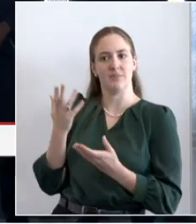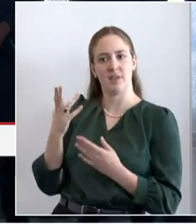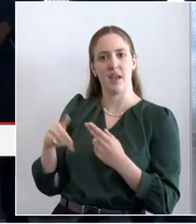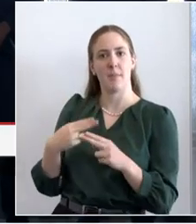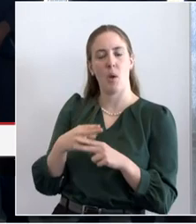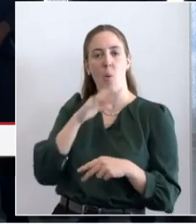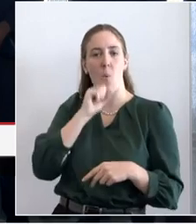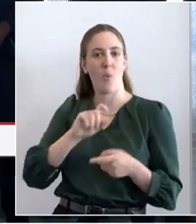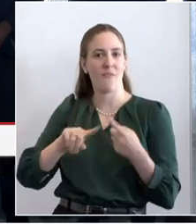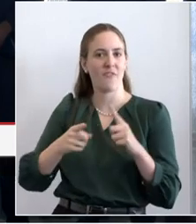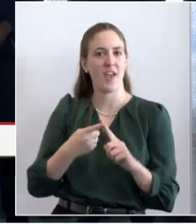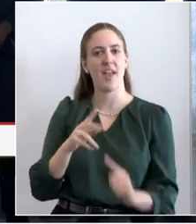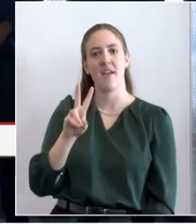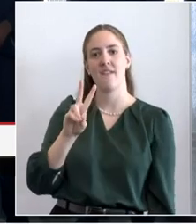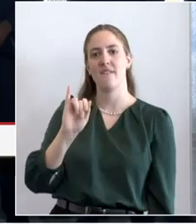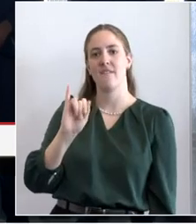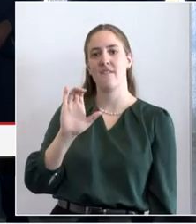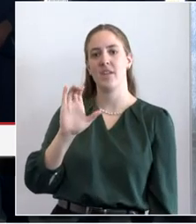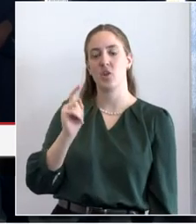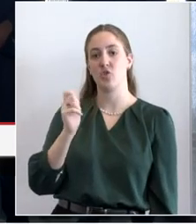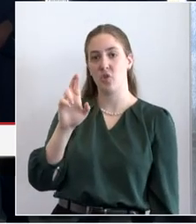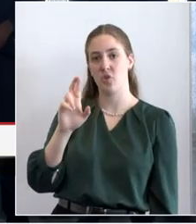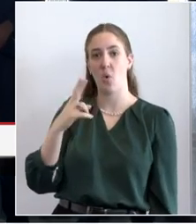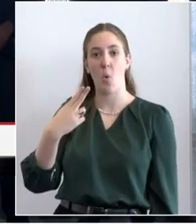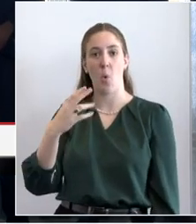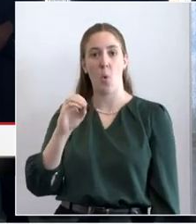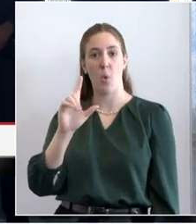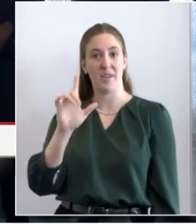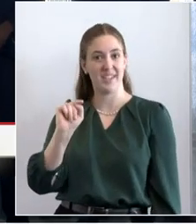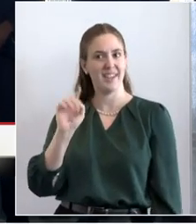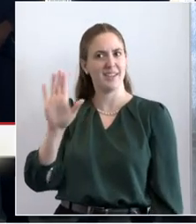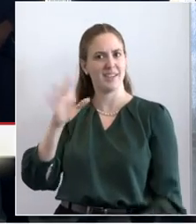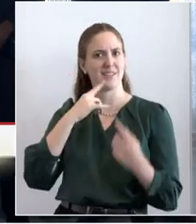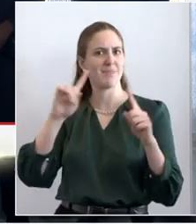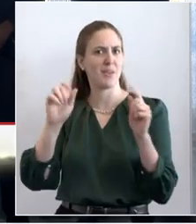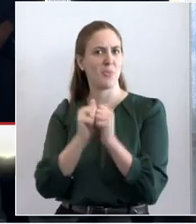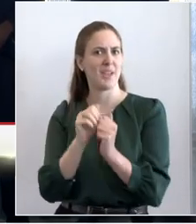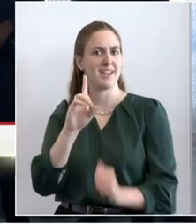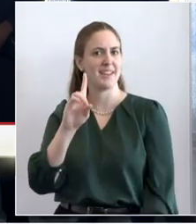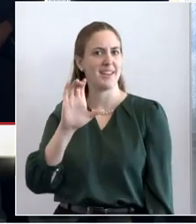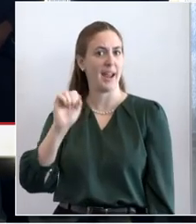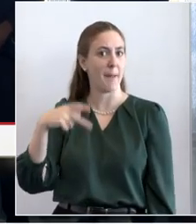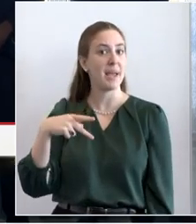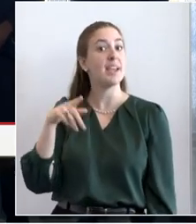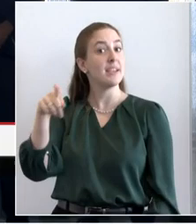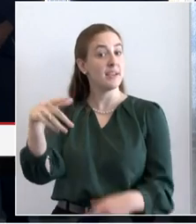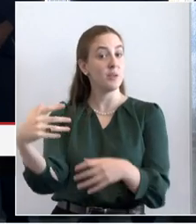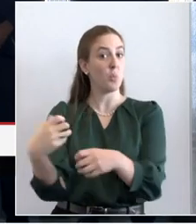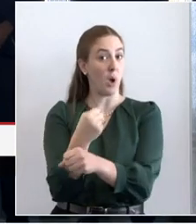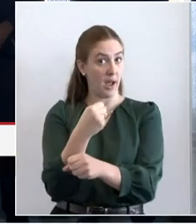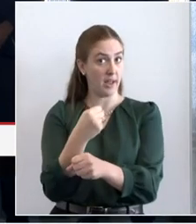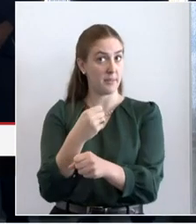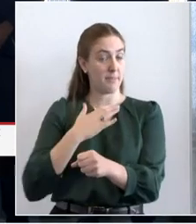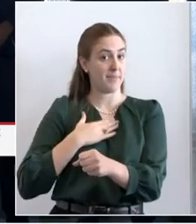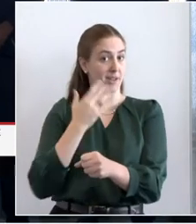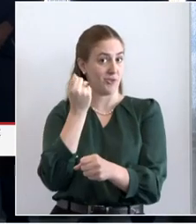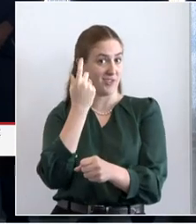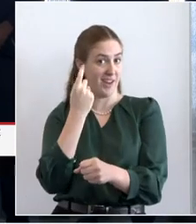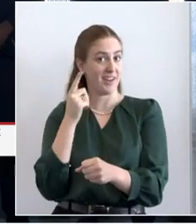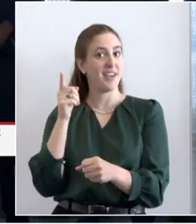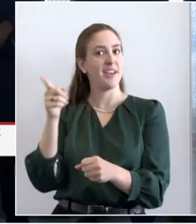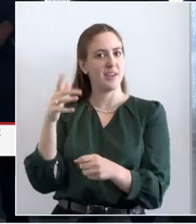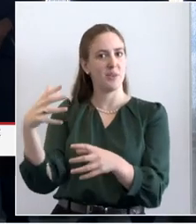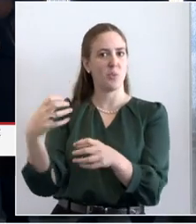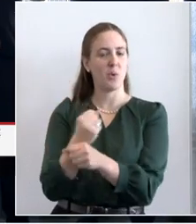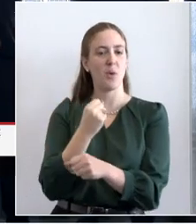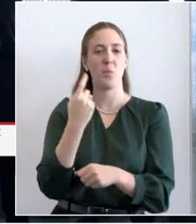friend Victor Holt and his success with DCAP. And he won, I understand, as one of the first